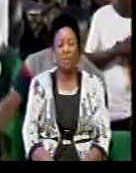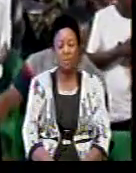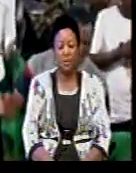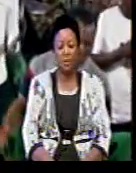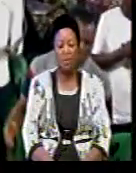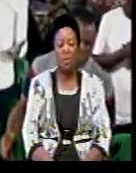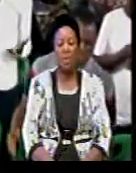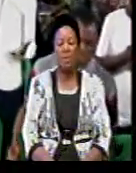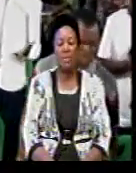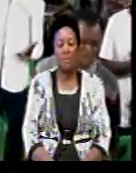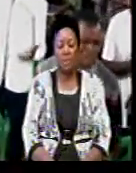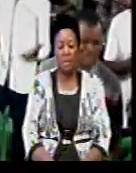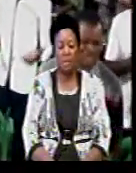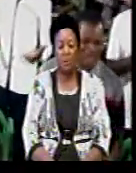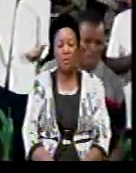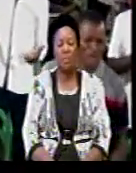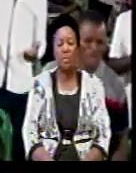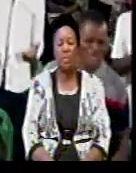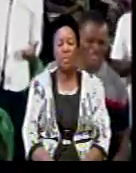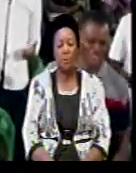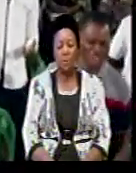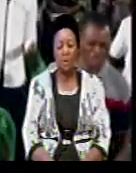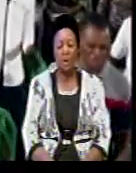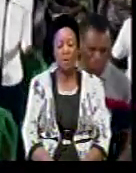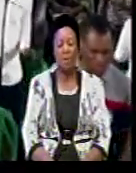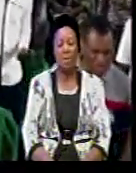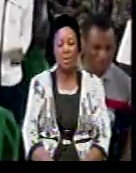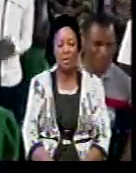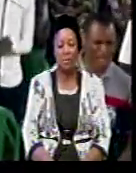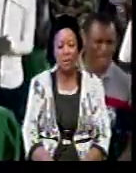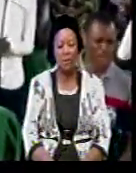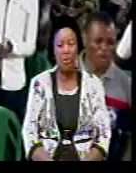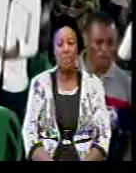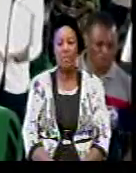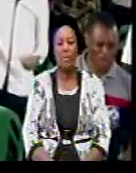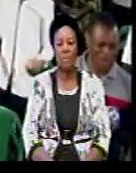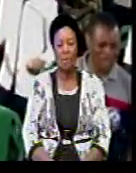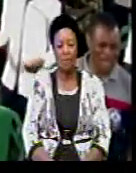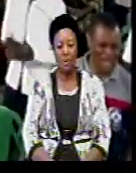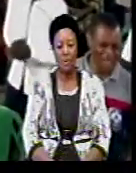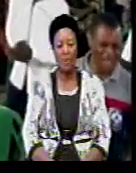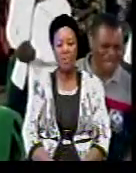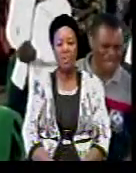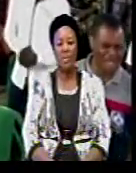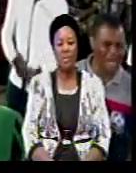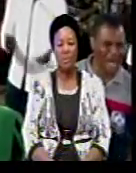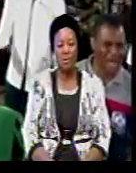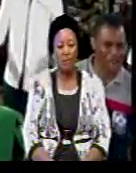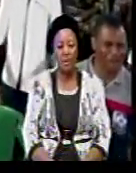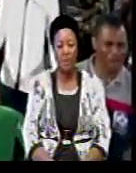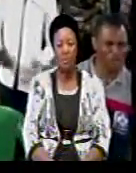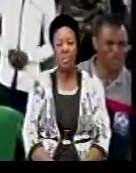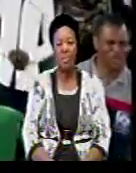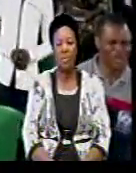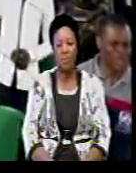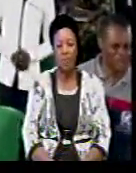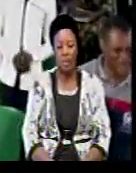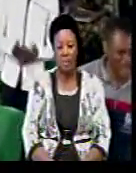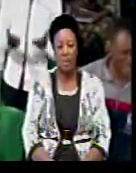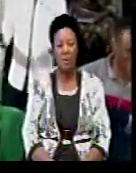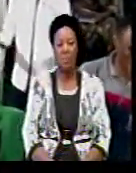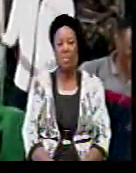That's what happened to Jacob. He held on and wrestled with the angel. What is your prayer